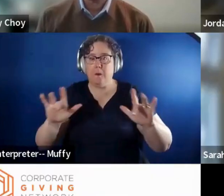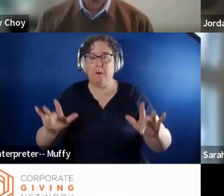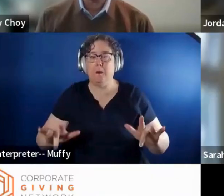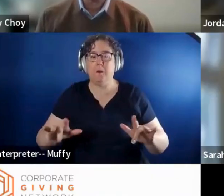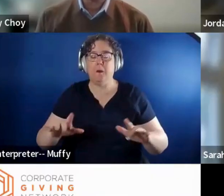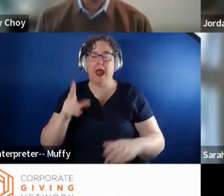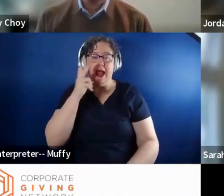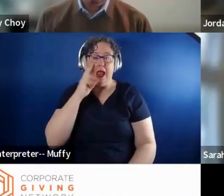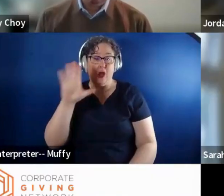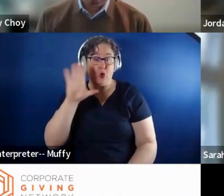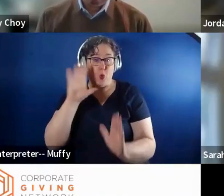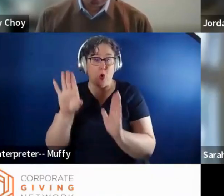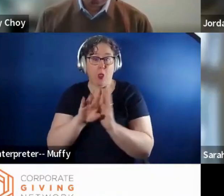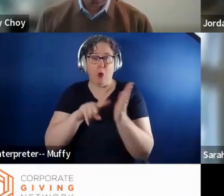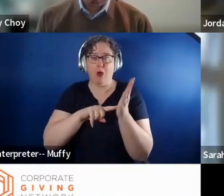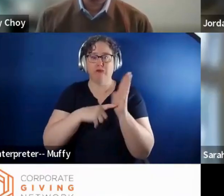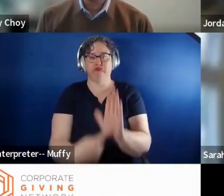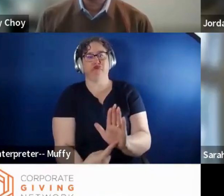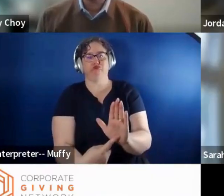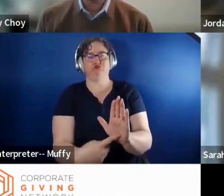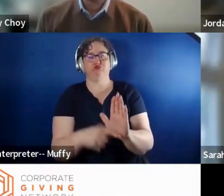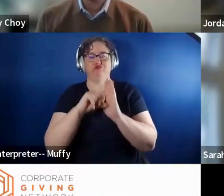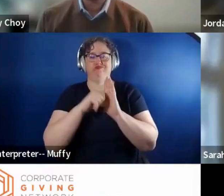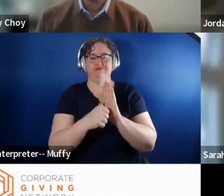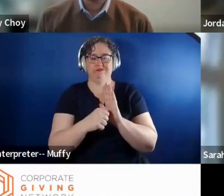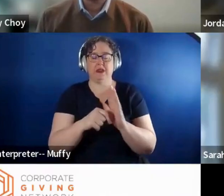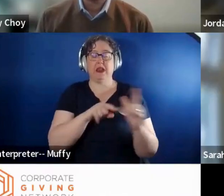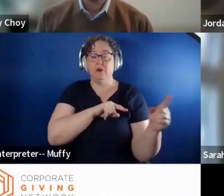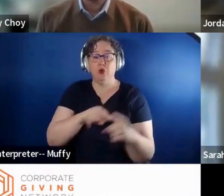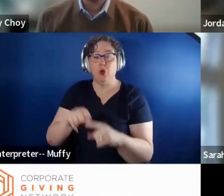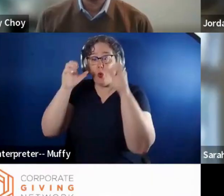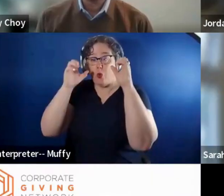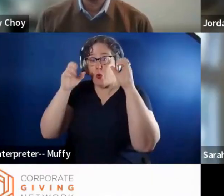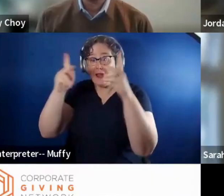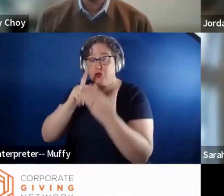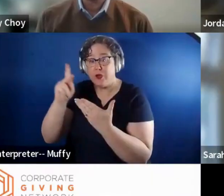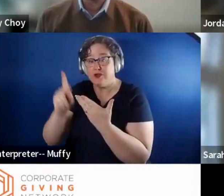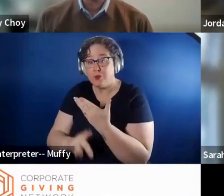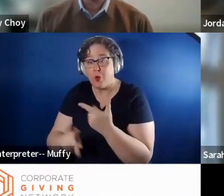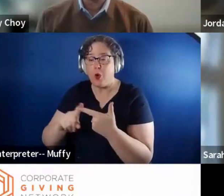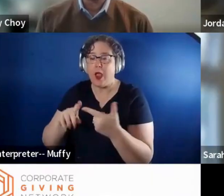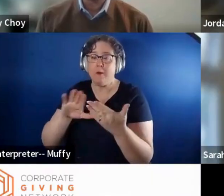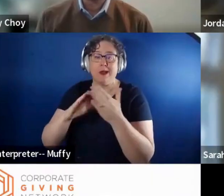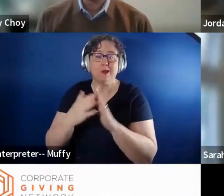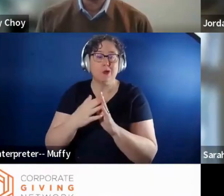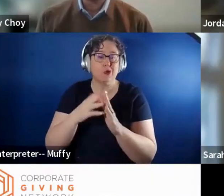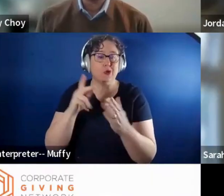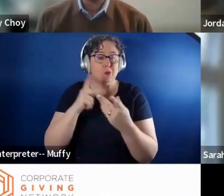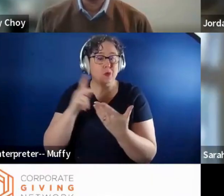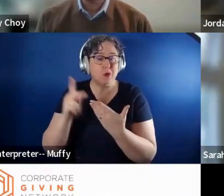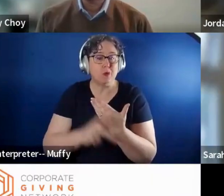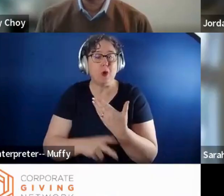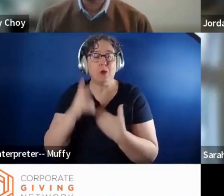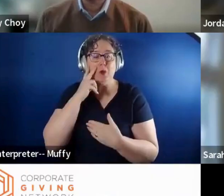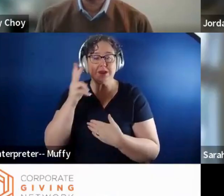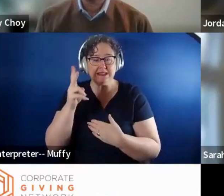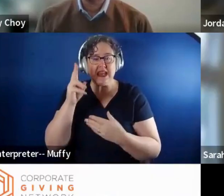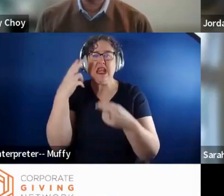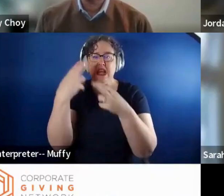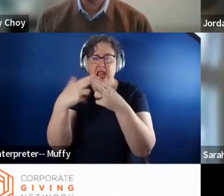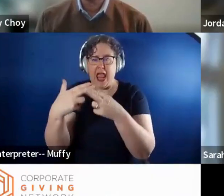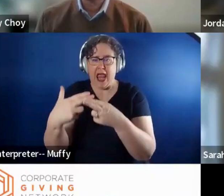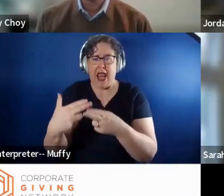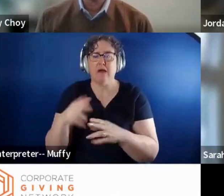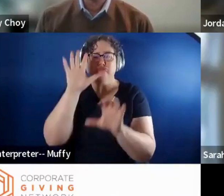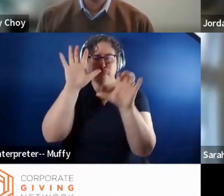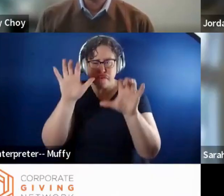you go to our education and community programs, you're going to see a wider variety and more names and logos there.